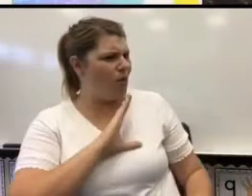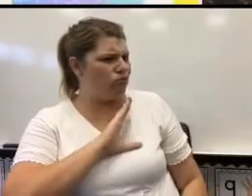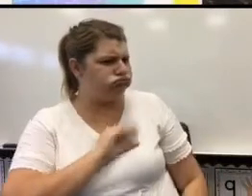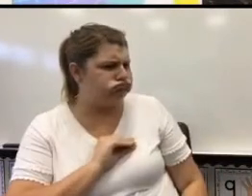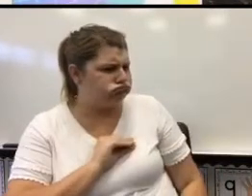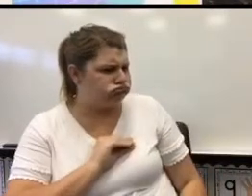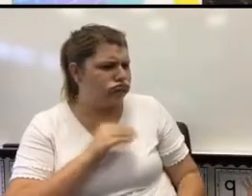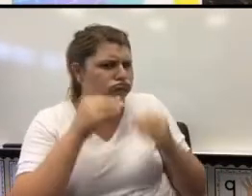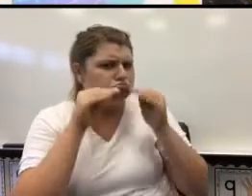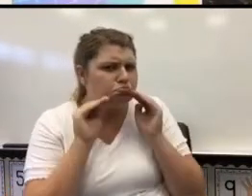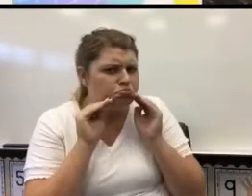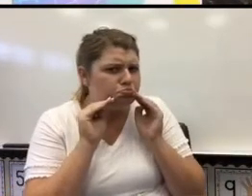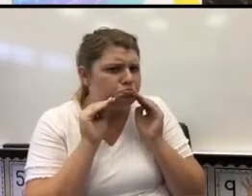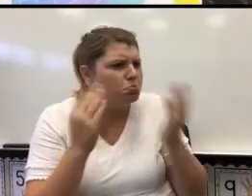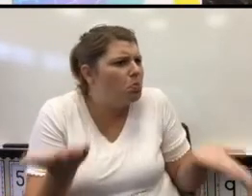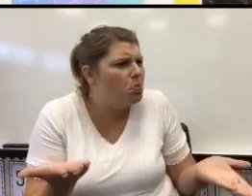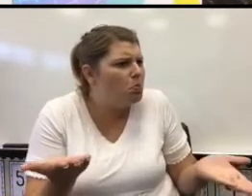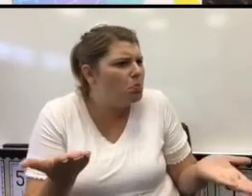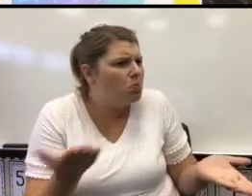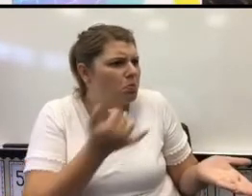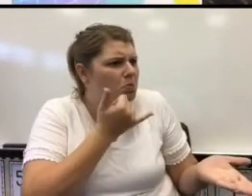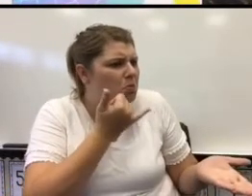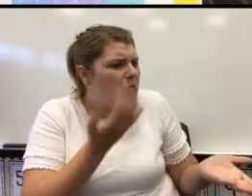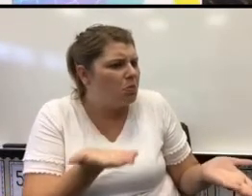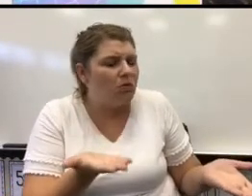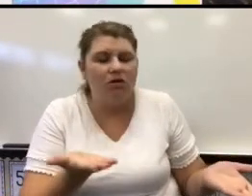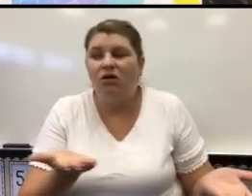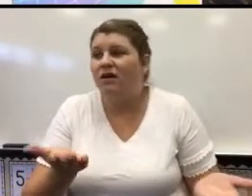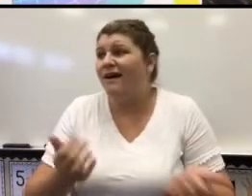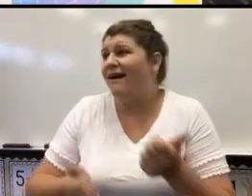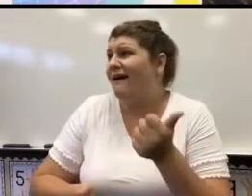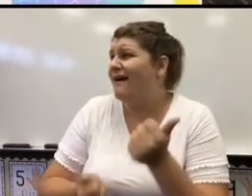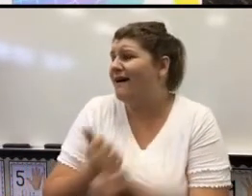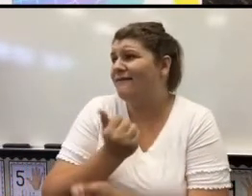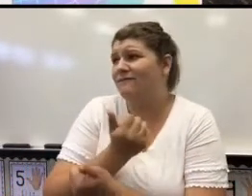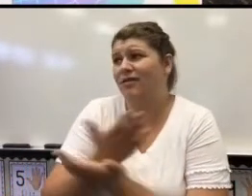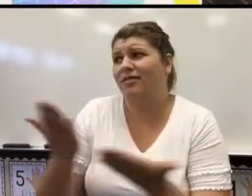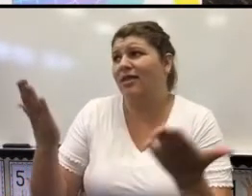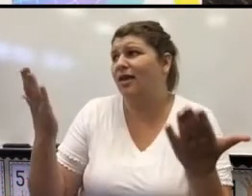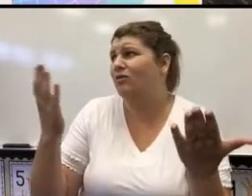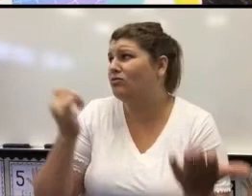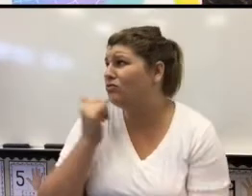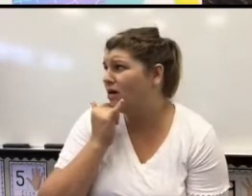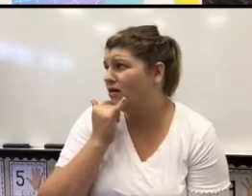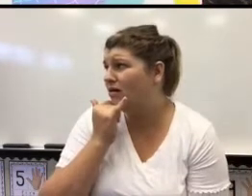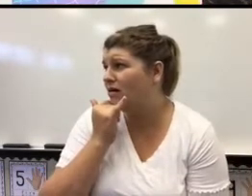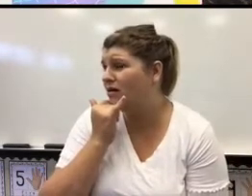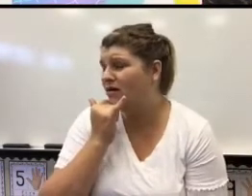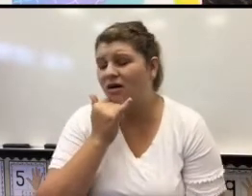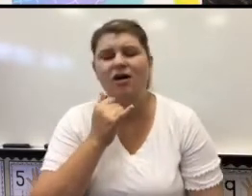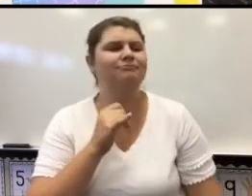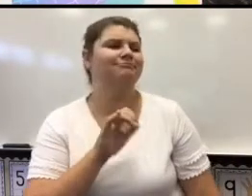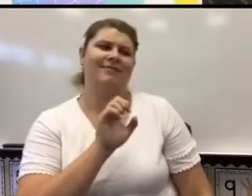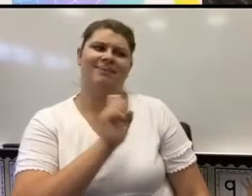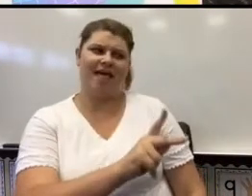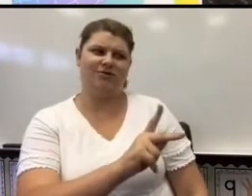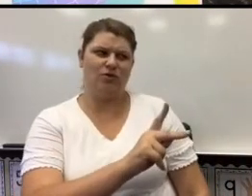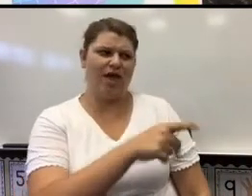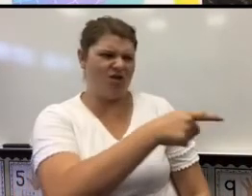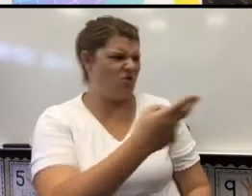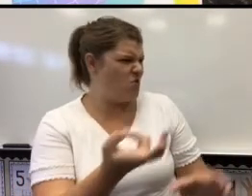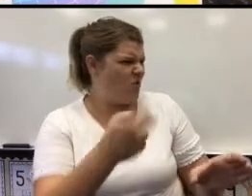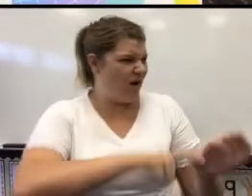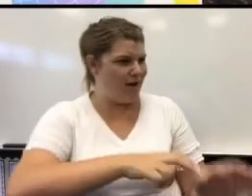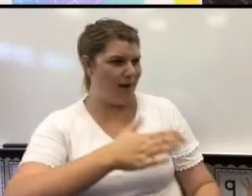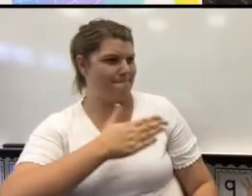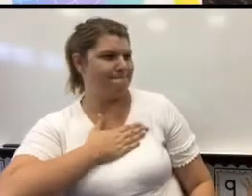"What's got you down? And what's with the frown?" Joy asked. "Everything is going wrong," George